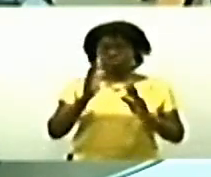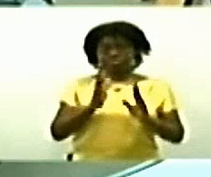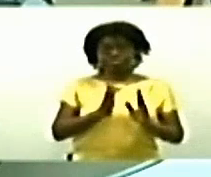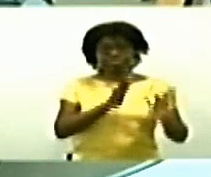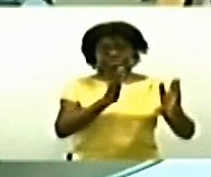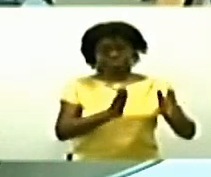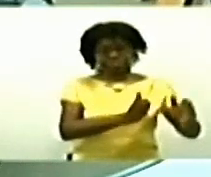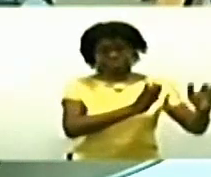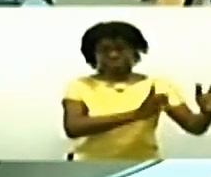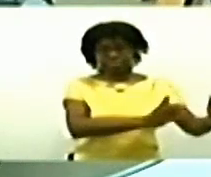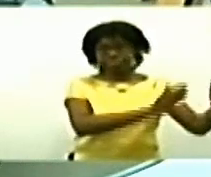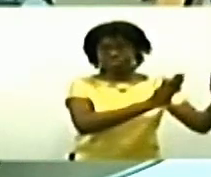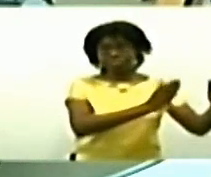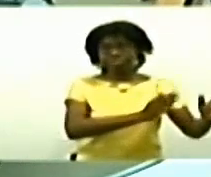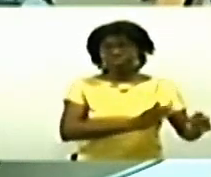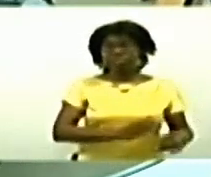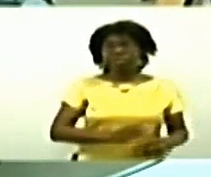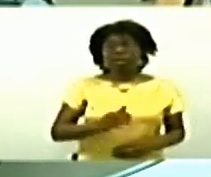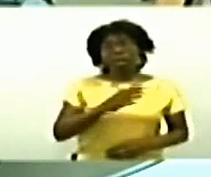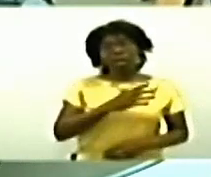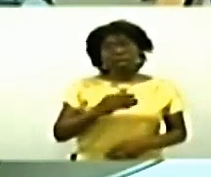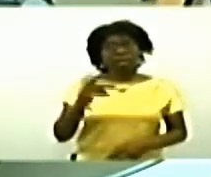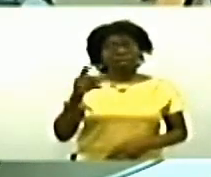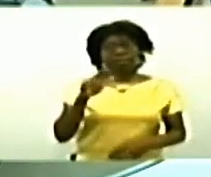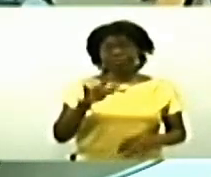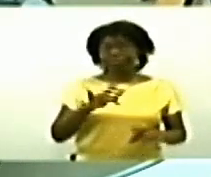And I will take pity